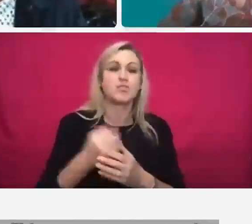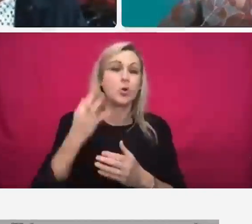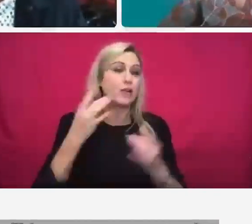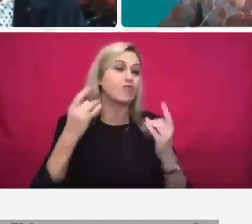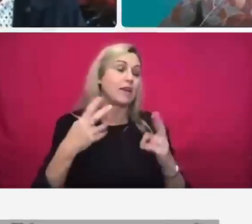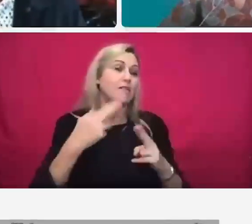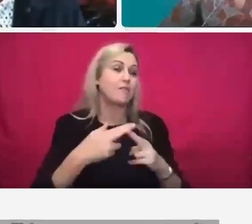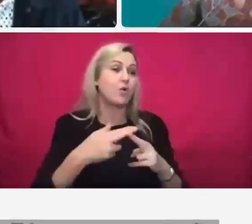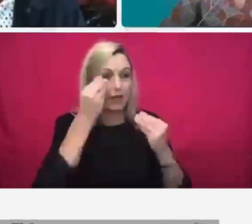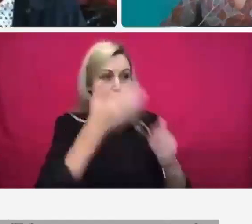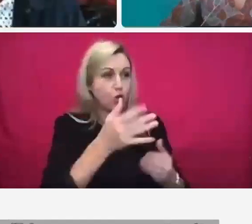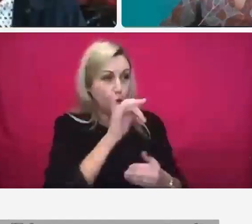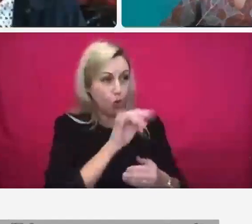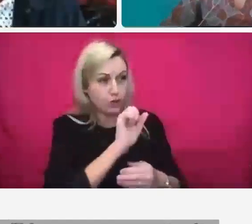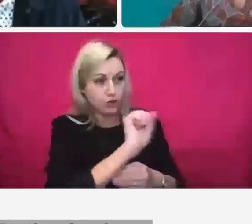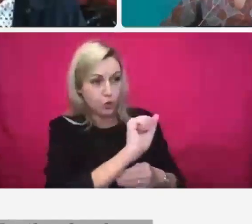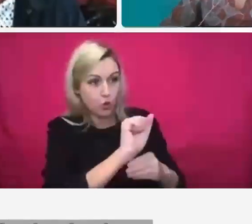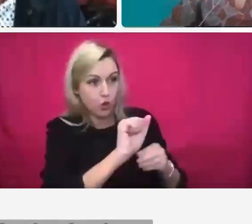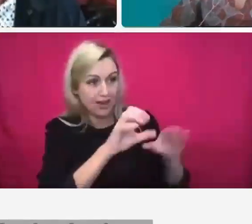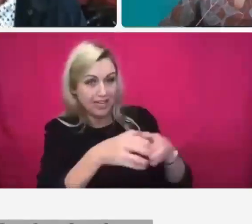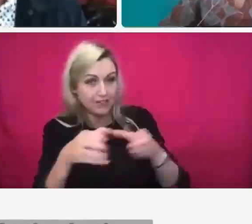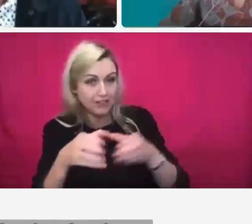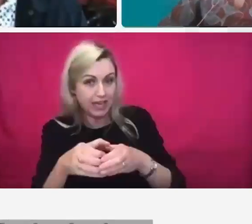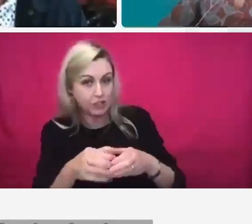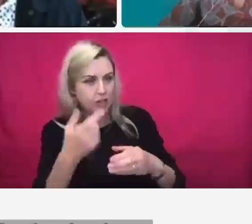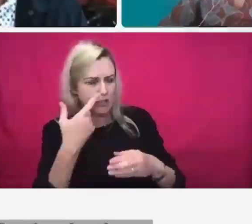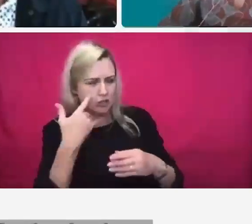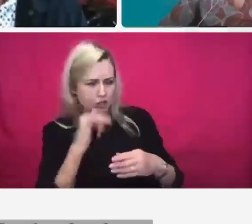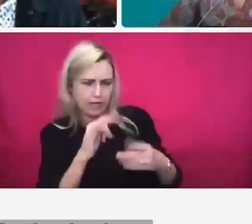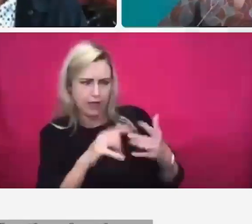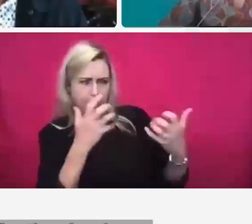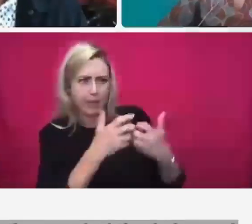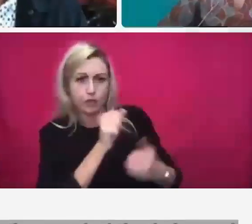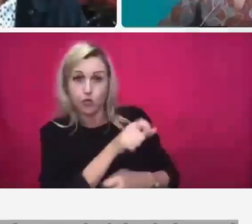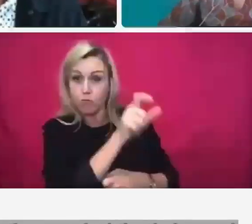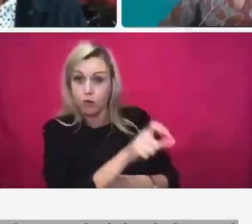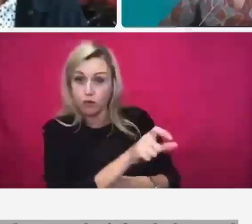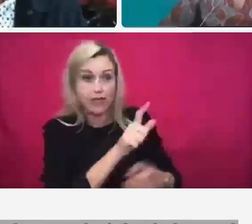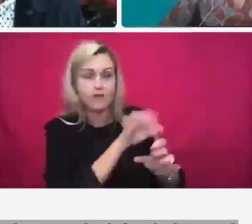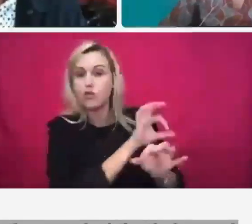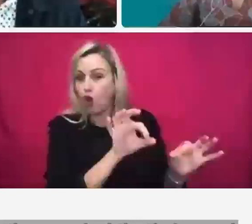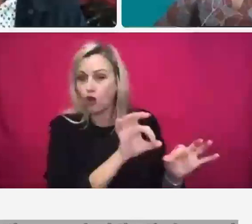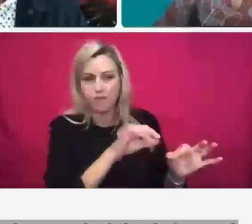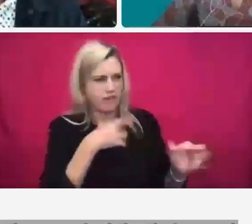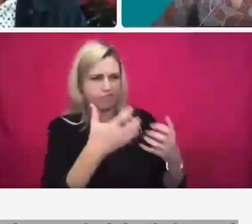assessment information, you'll have an opportunity to ask for a reclassification for those residents where you